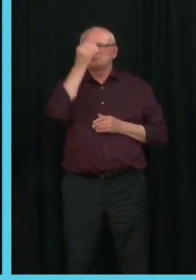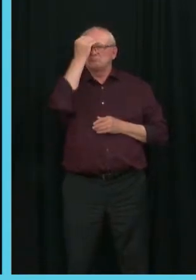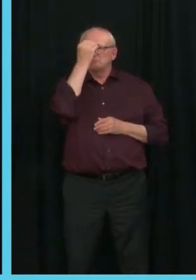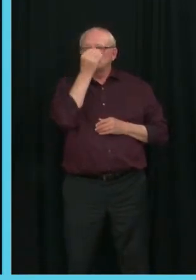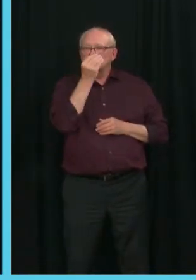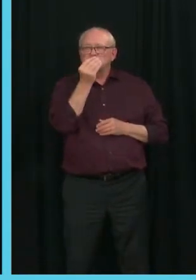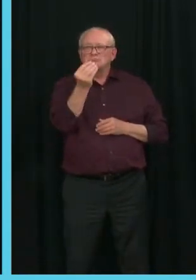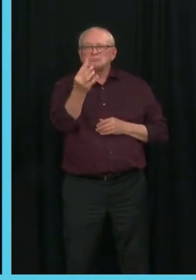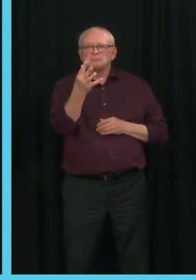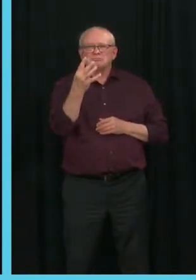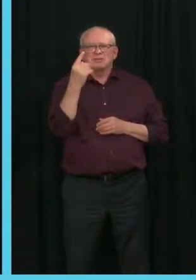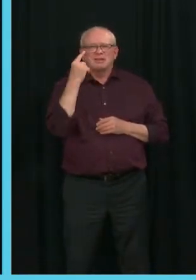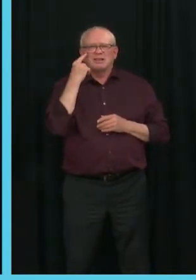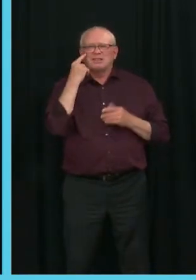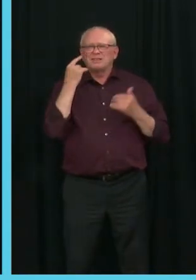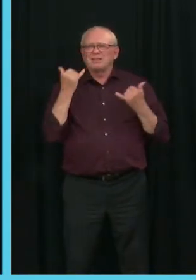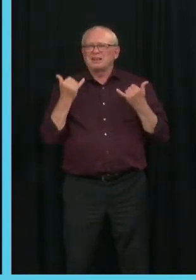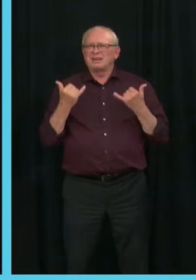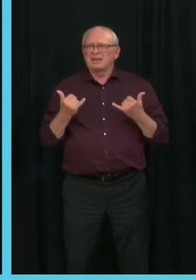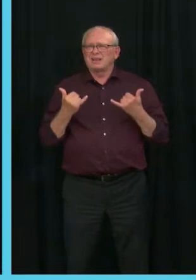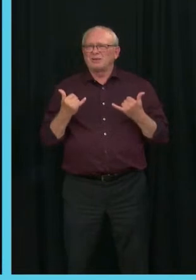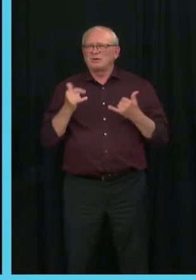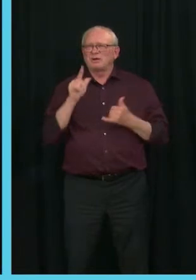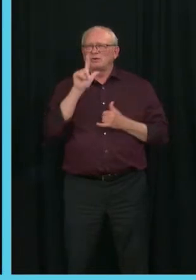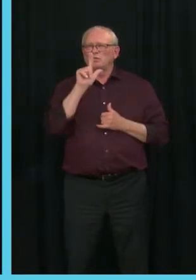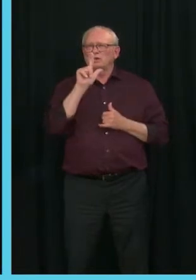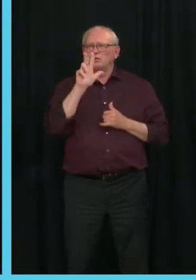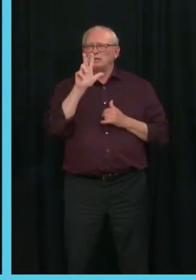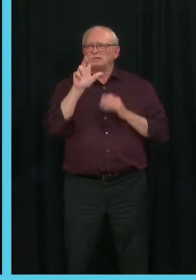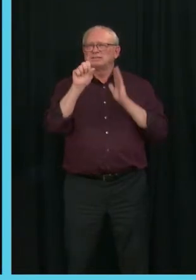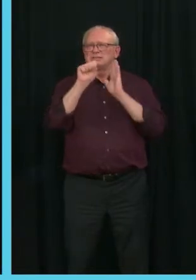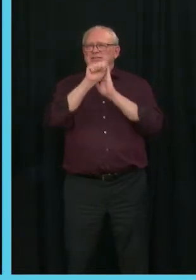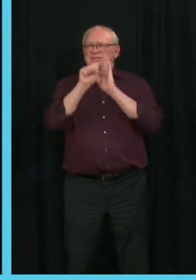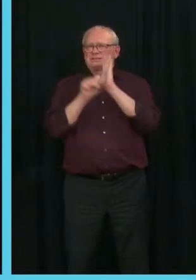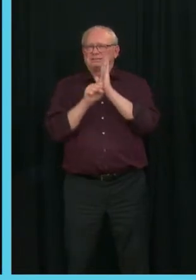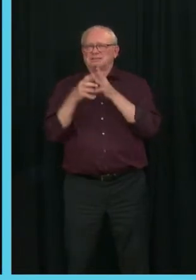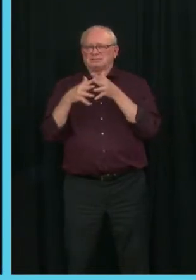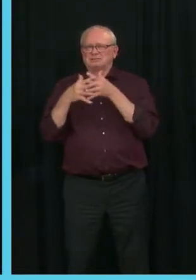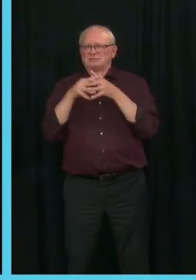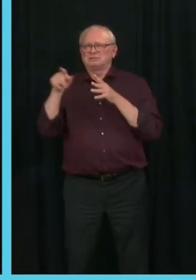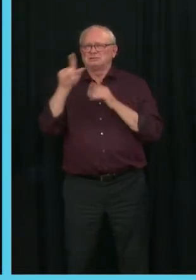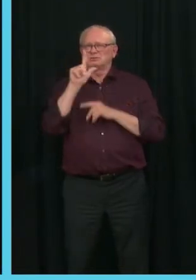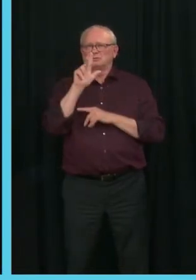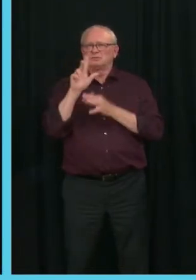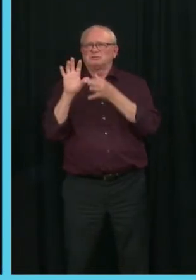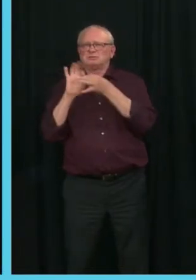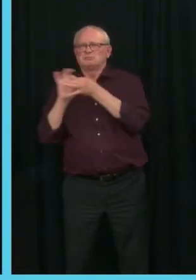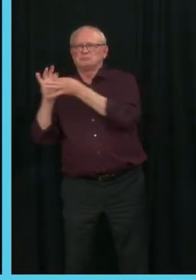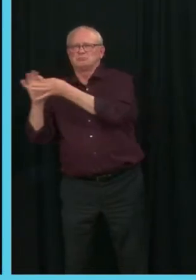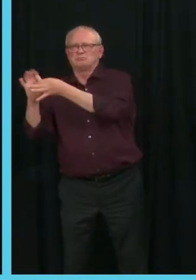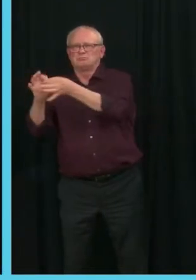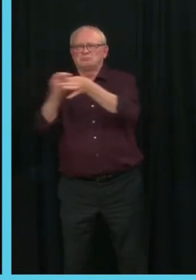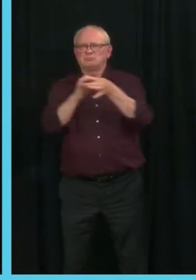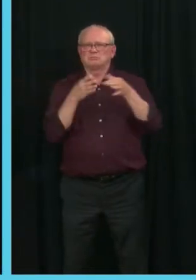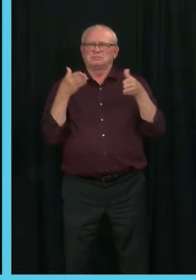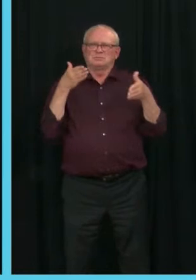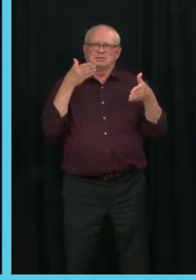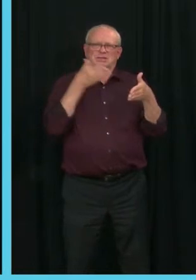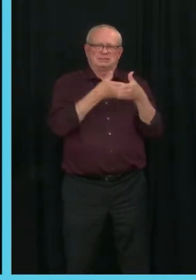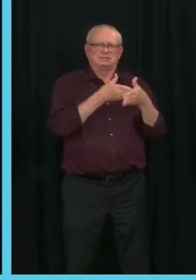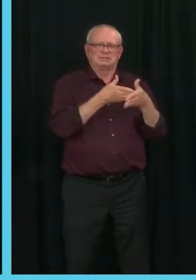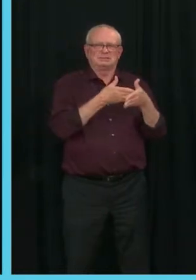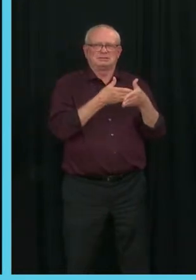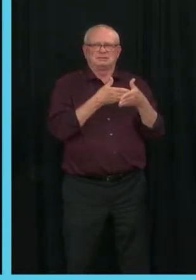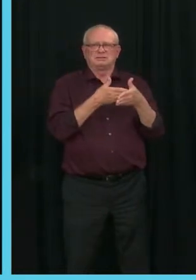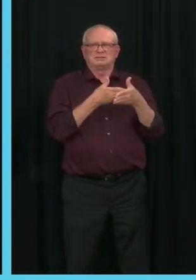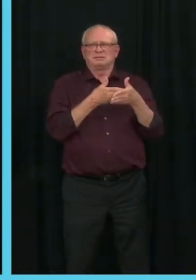now, 23 U.S. state governments, state attorneys general, to also challenge the U.S. administration's